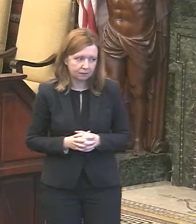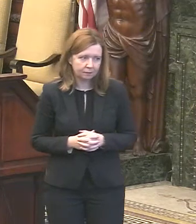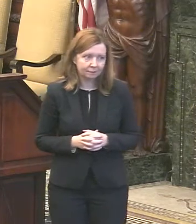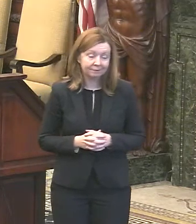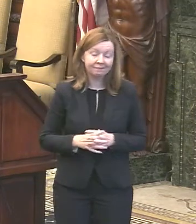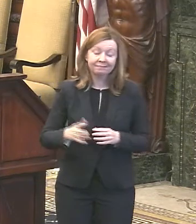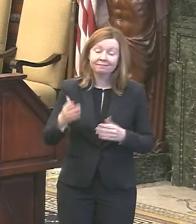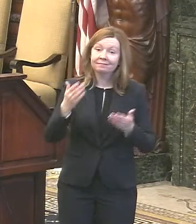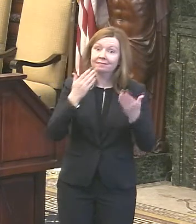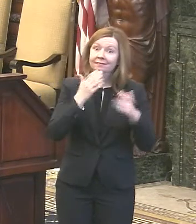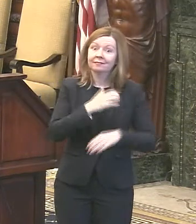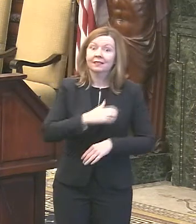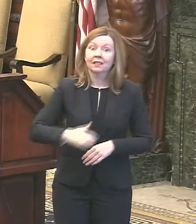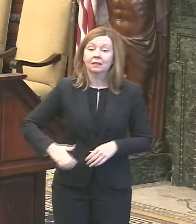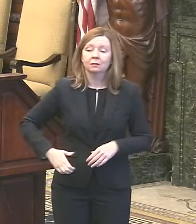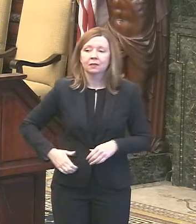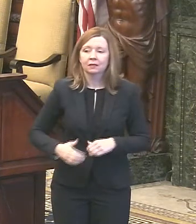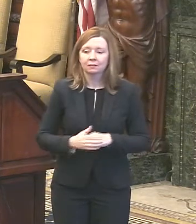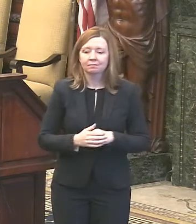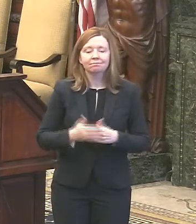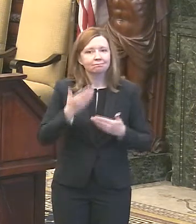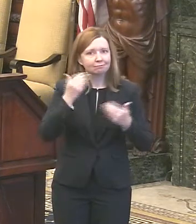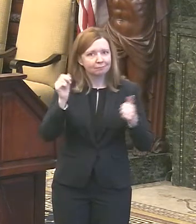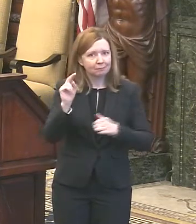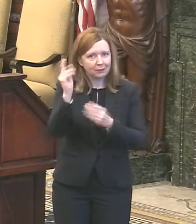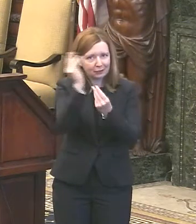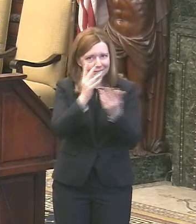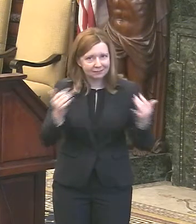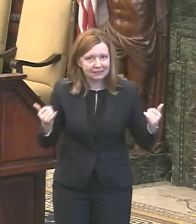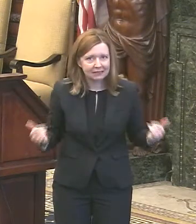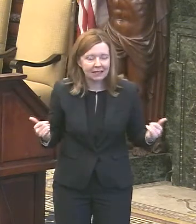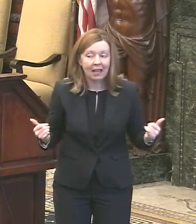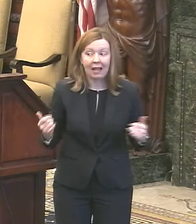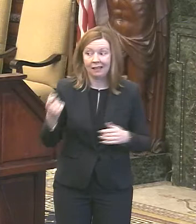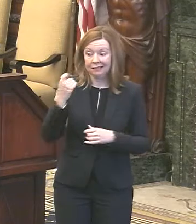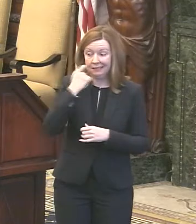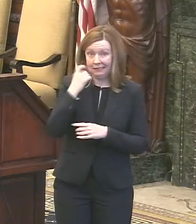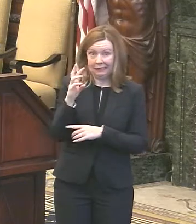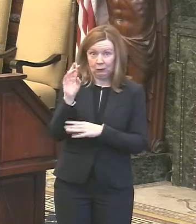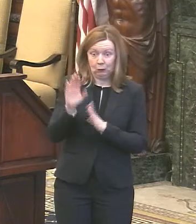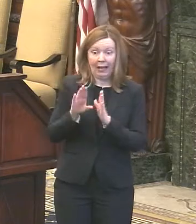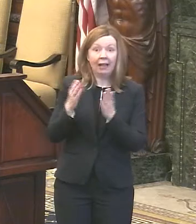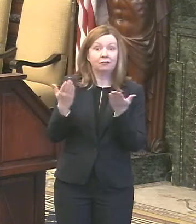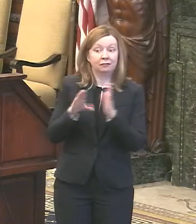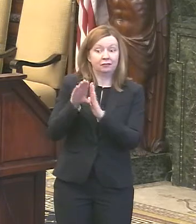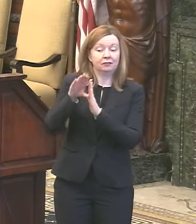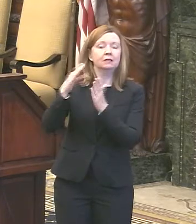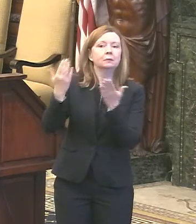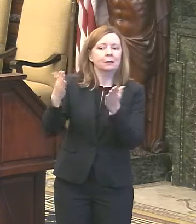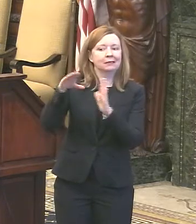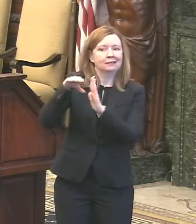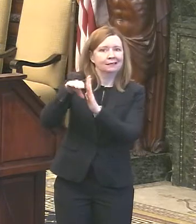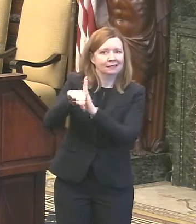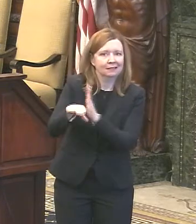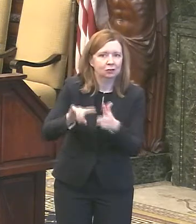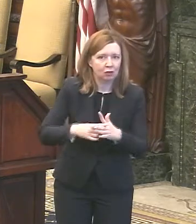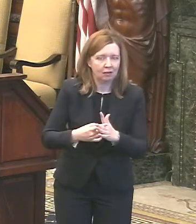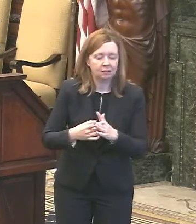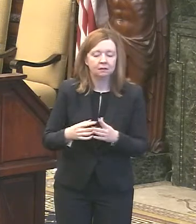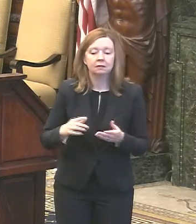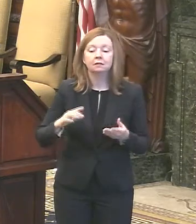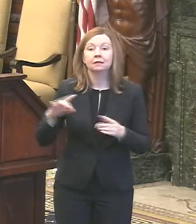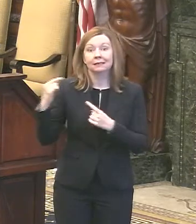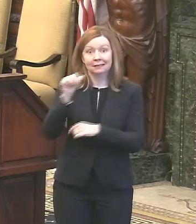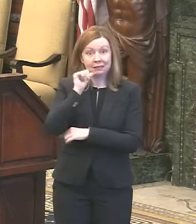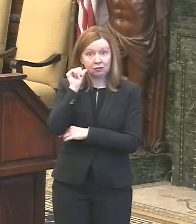Thank you very much, Mayor. I have better news today. This epidemic wave may be starting to decline. Here are the numbers. Since this time yesterday,